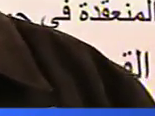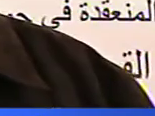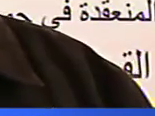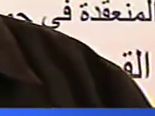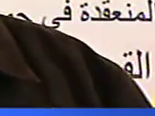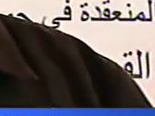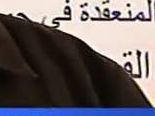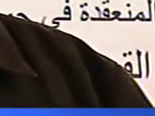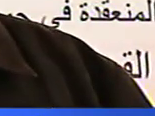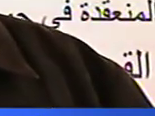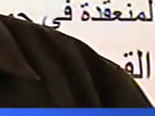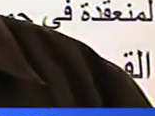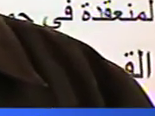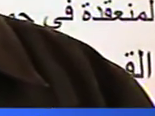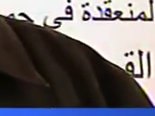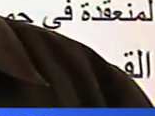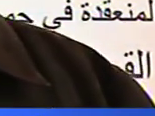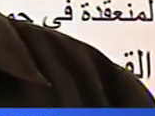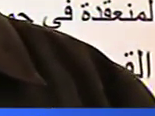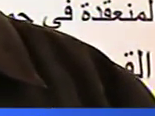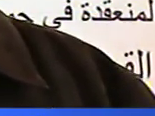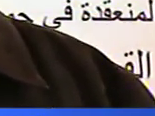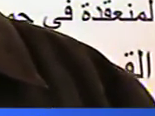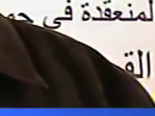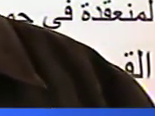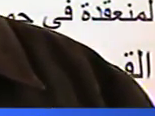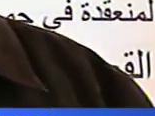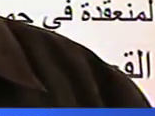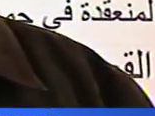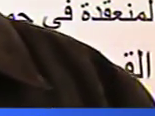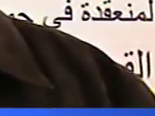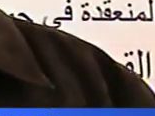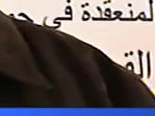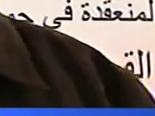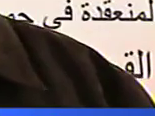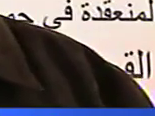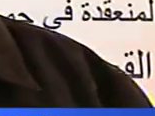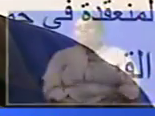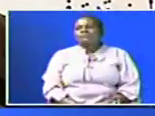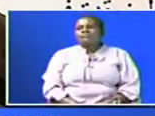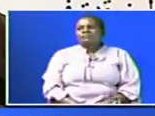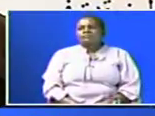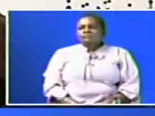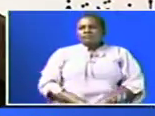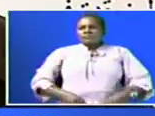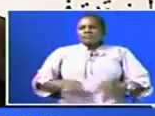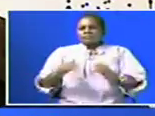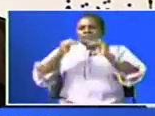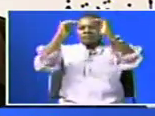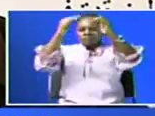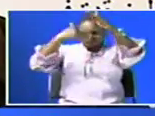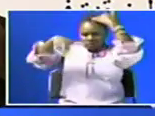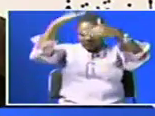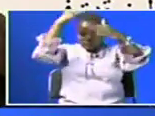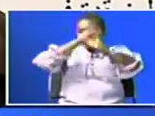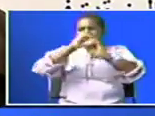exams. Then what happened is because students are not transitioning into universities or institutions of higher